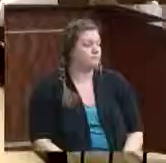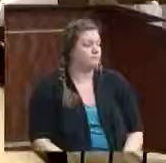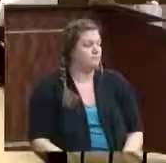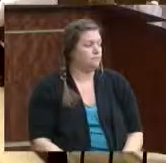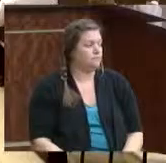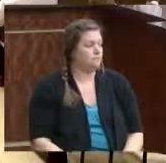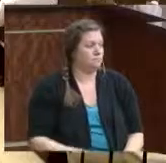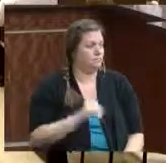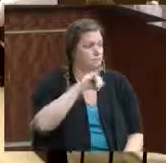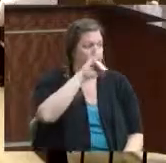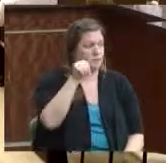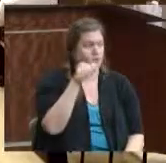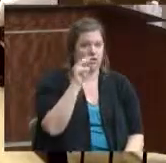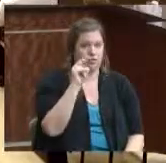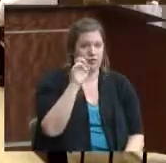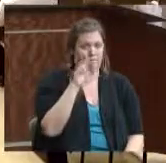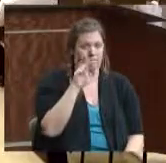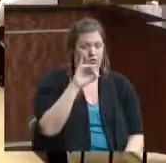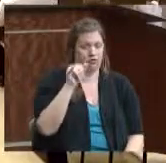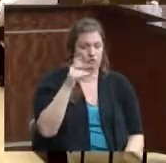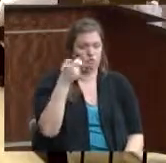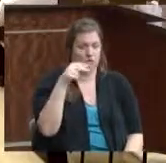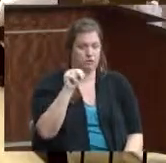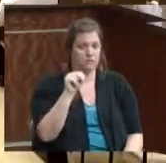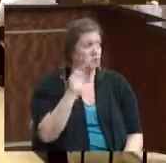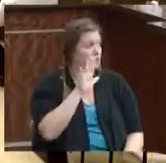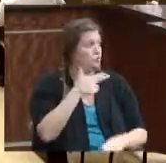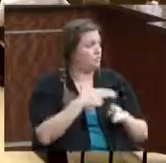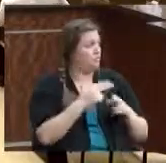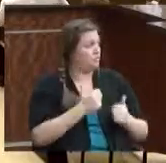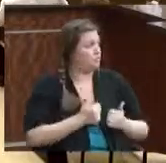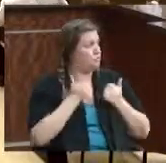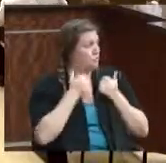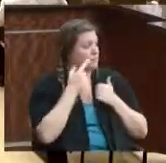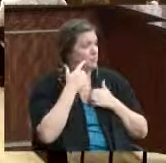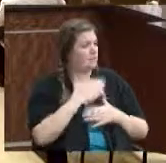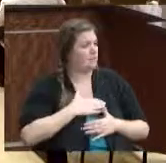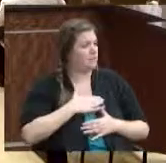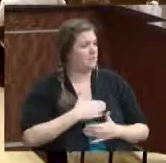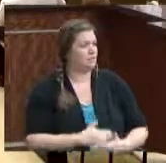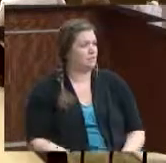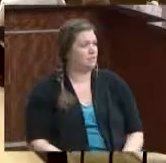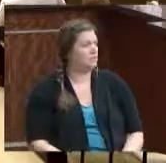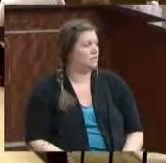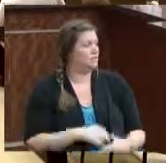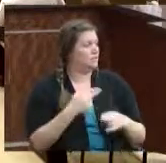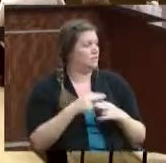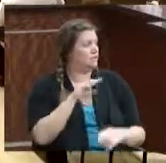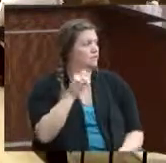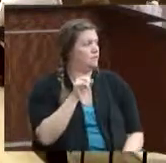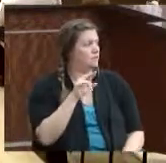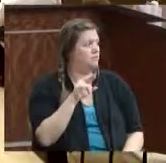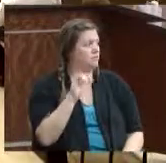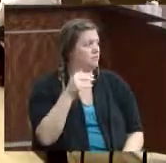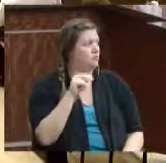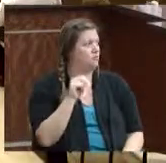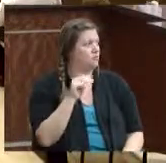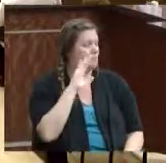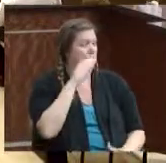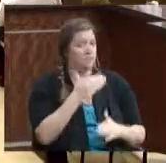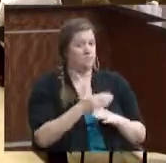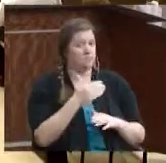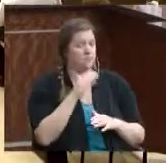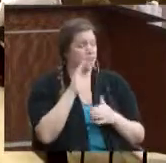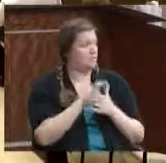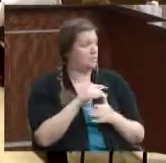Jennifer Johnson, please give your name and address for the record, Ms. Johnson. My name is Jennifer Johnson. My husband and